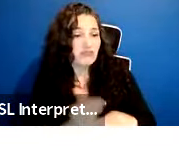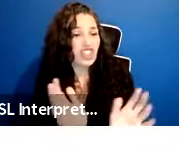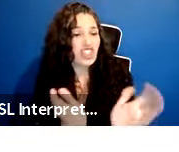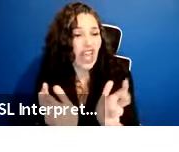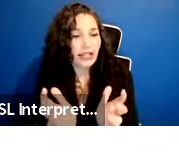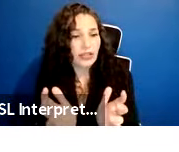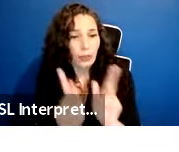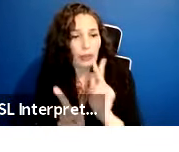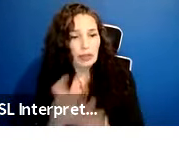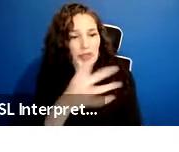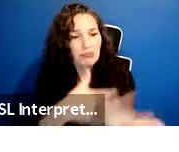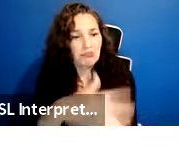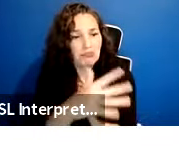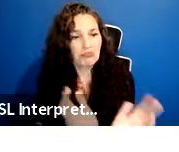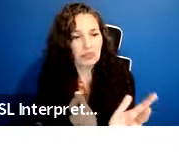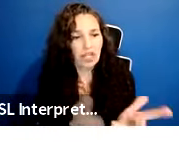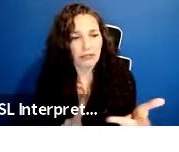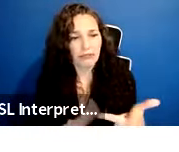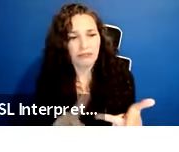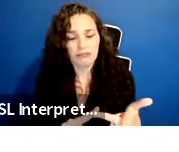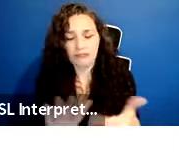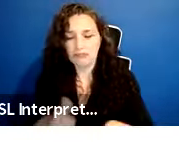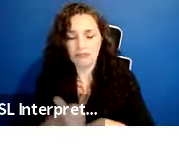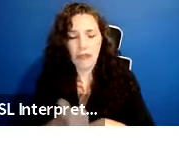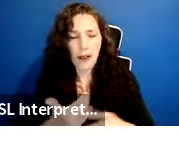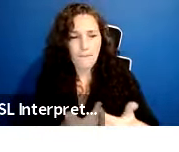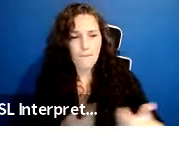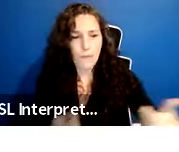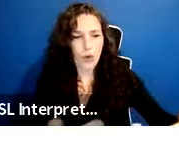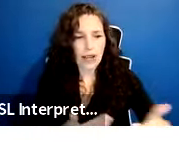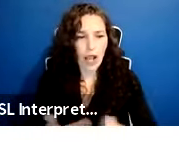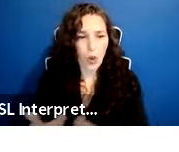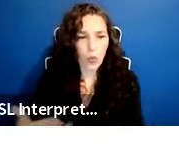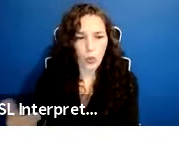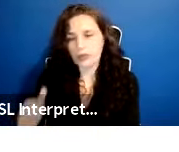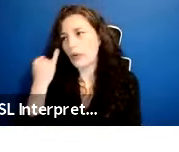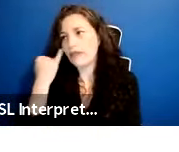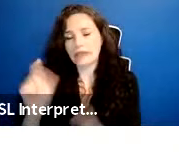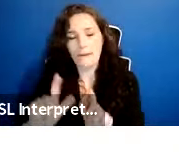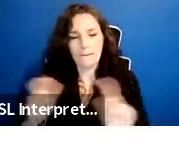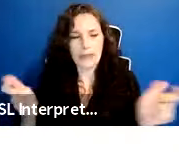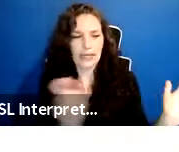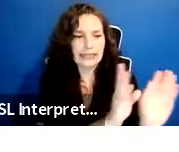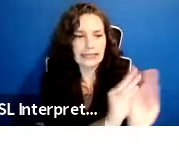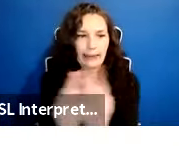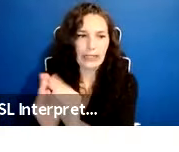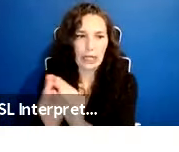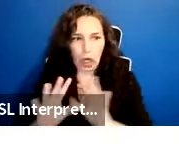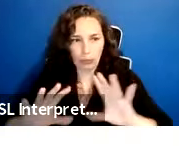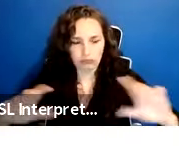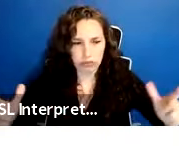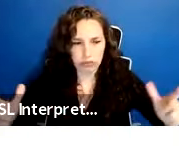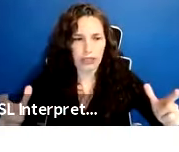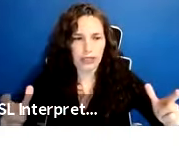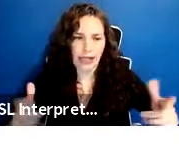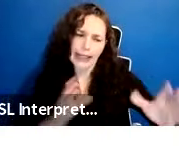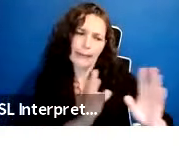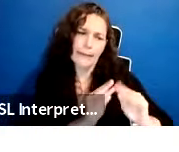can enable breakout rooms, which imagine you're in a large seminar and the